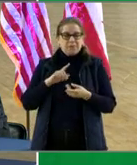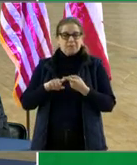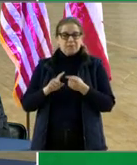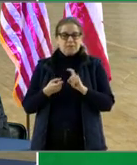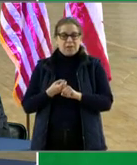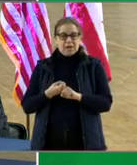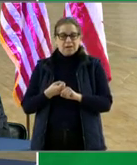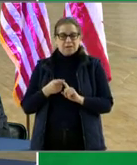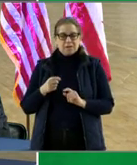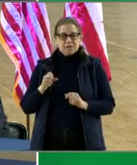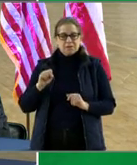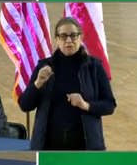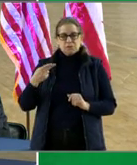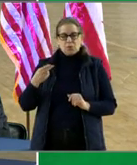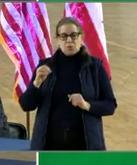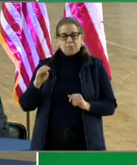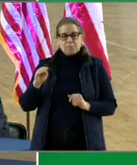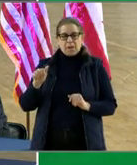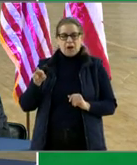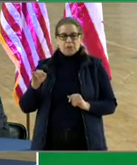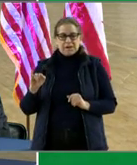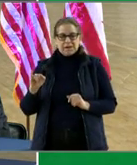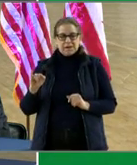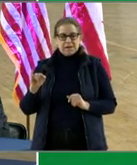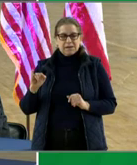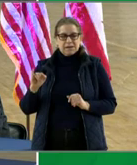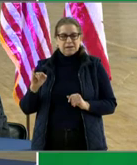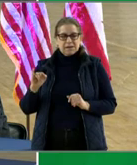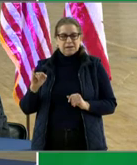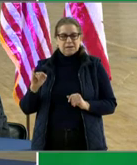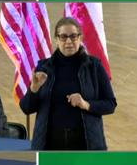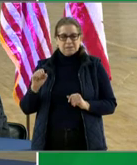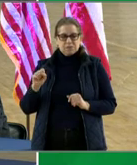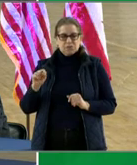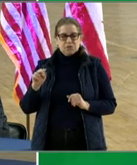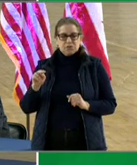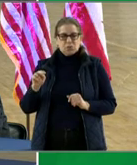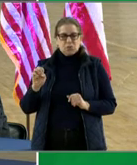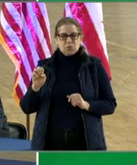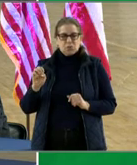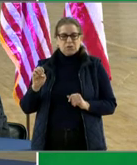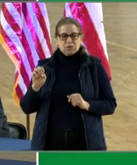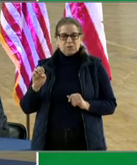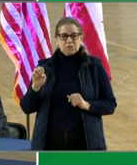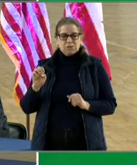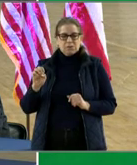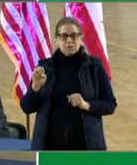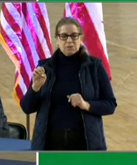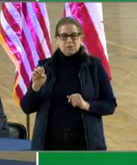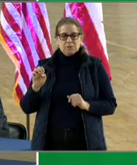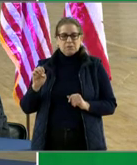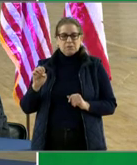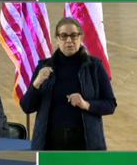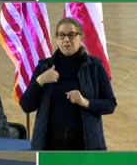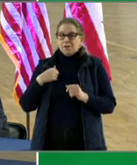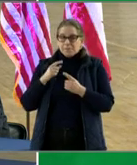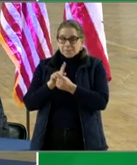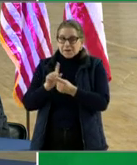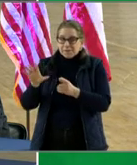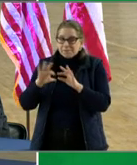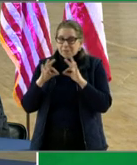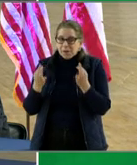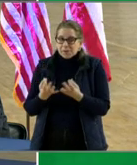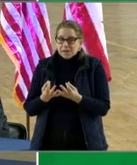I got to meet while I was in Michigan a couple of years ago, by happenstance at an event. I know he